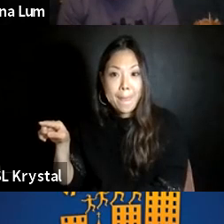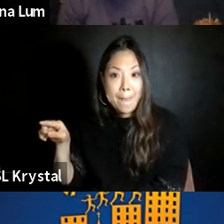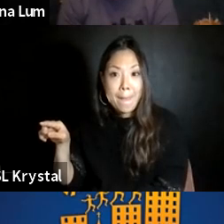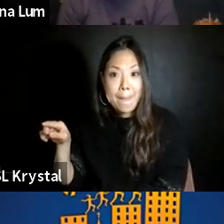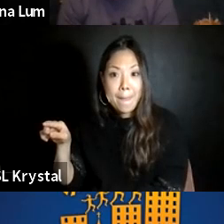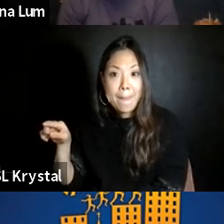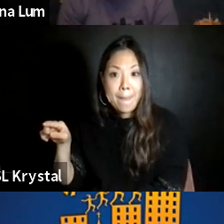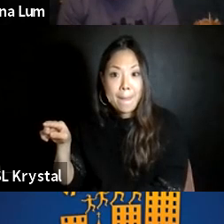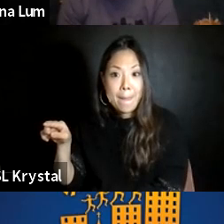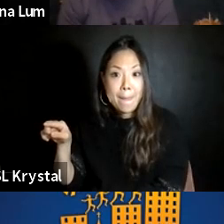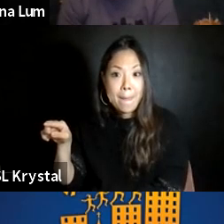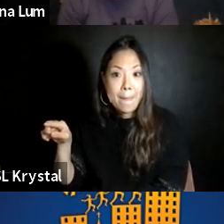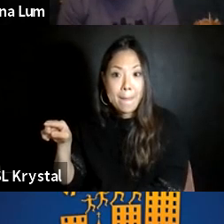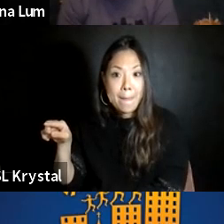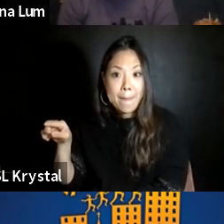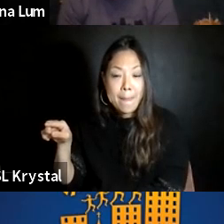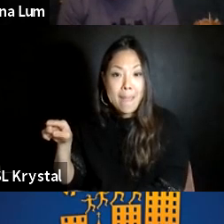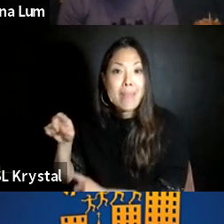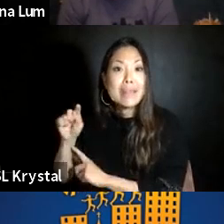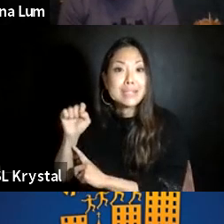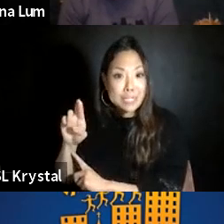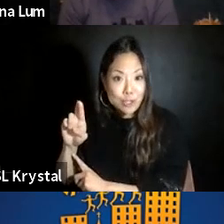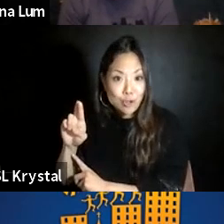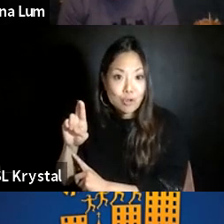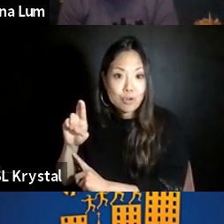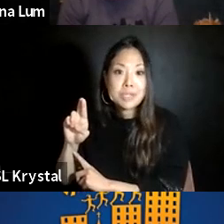Tiers, but then lottery.